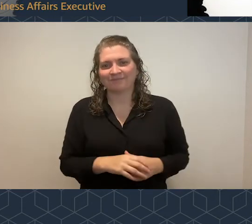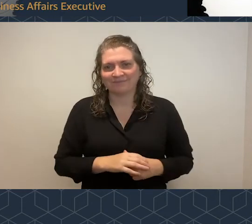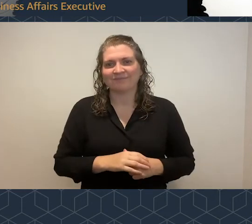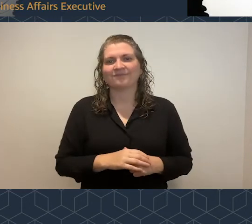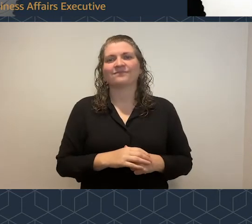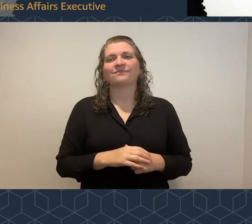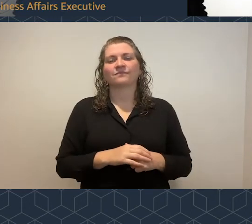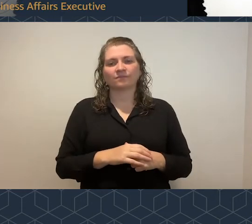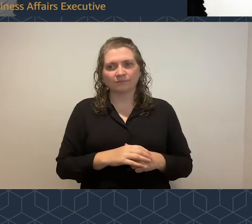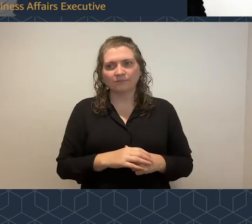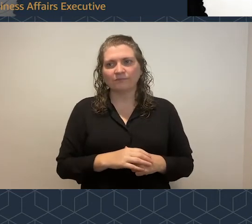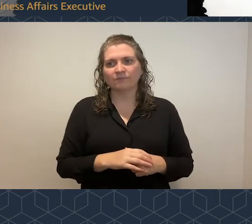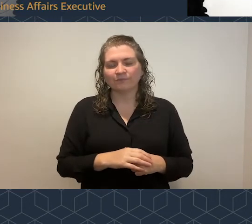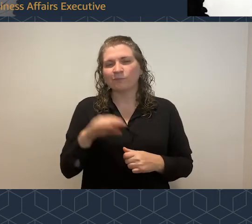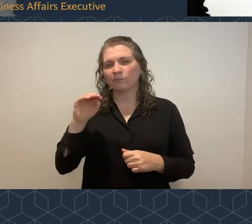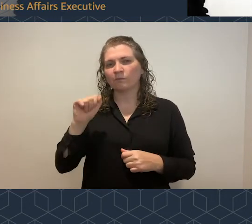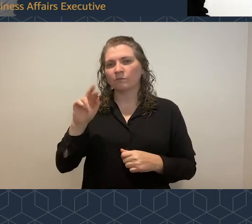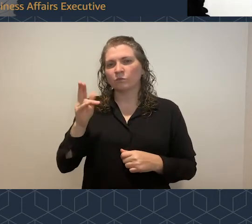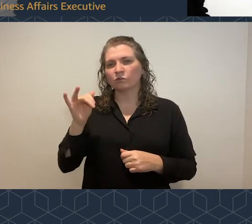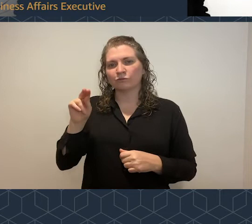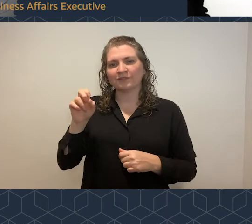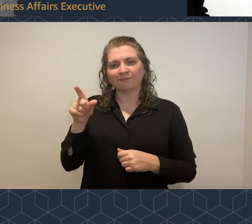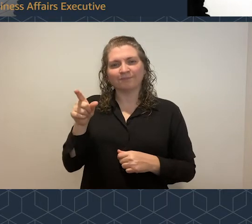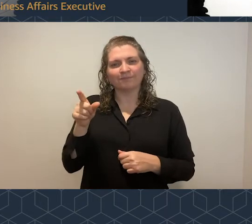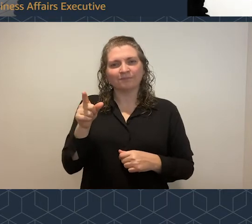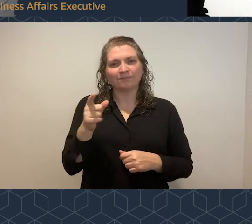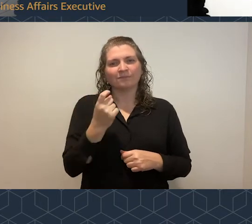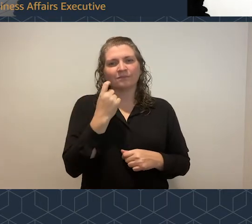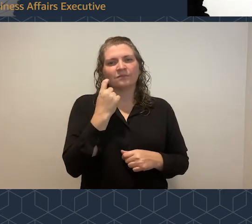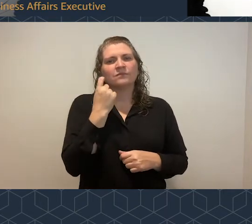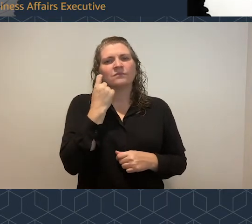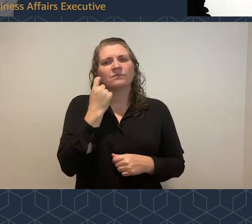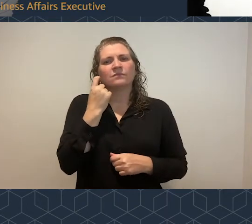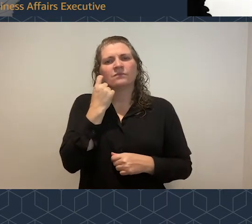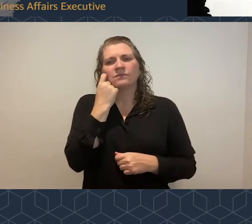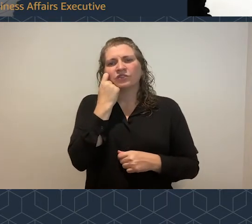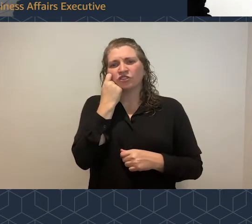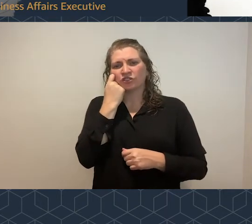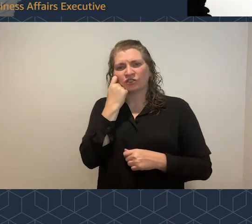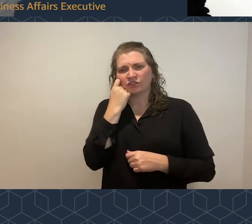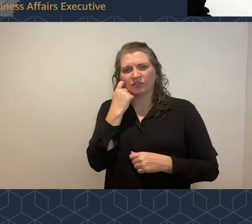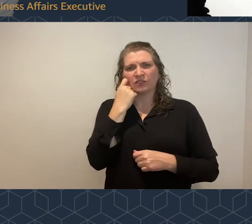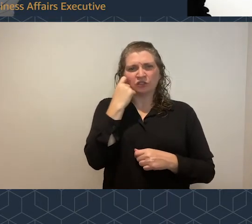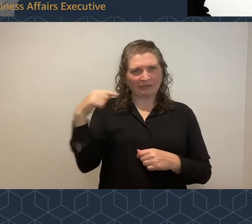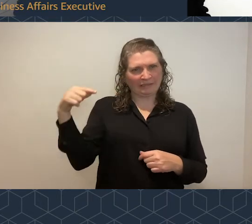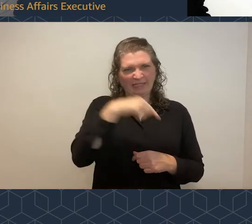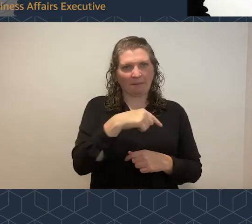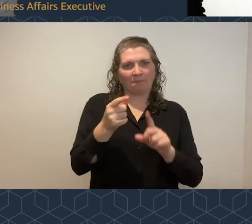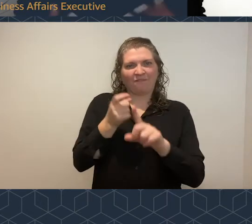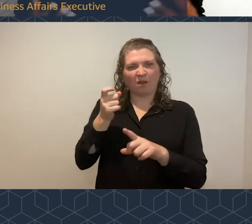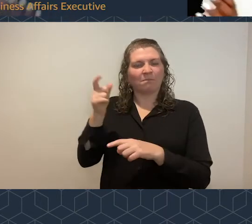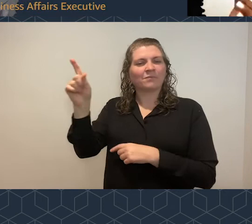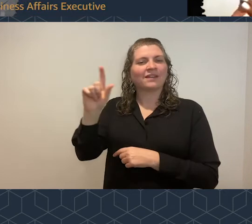Ironically for me, given that I just came and was recently at a talent agency prior to Amazon, it was